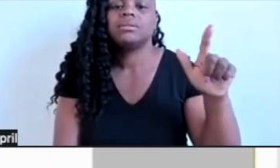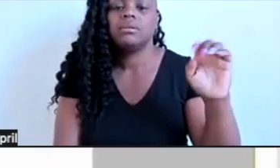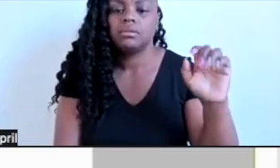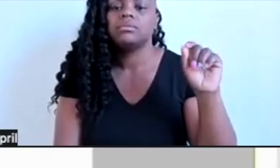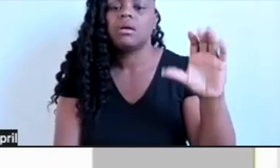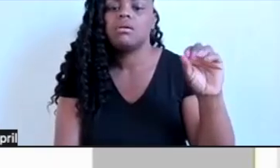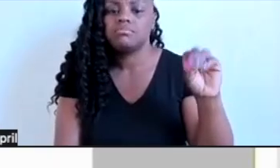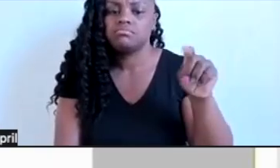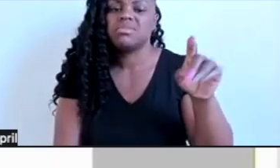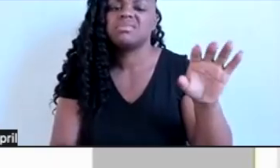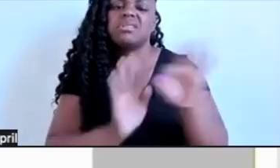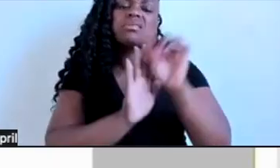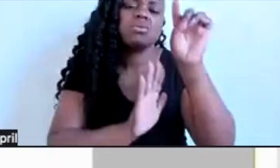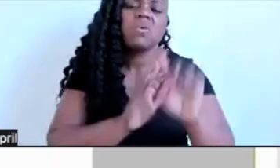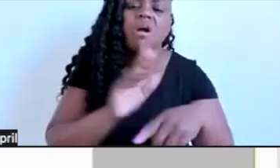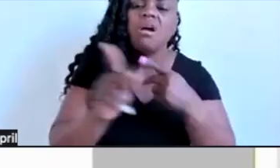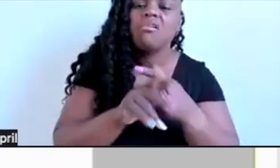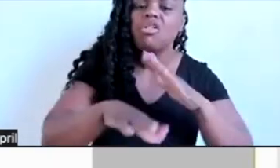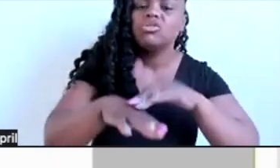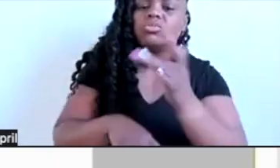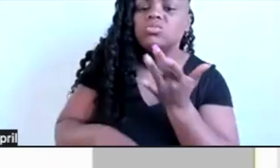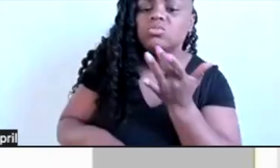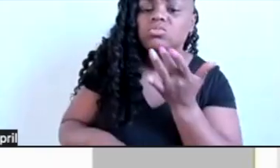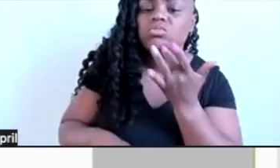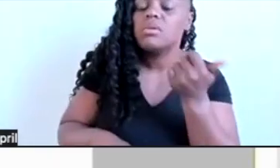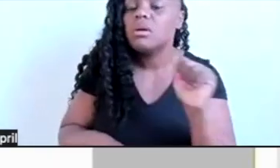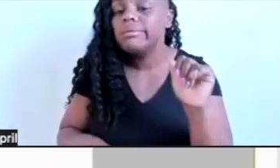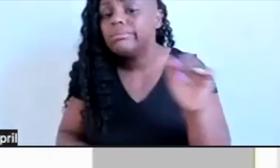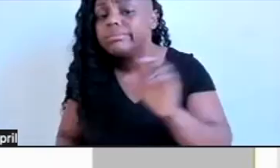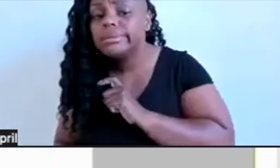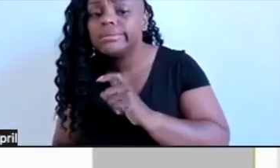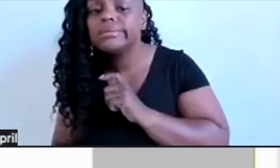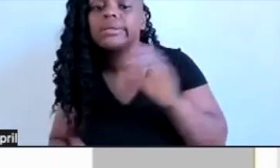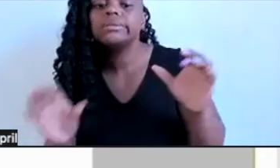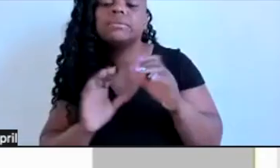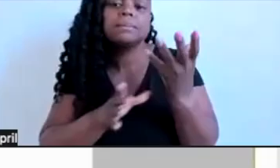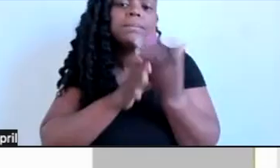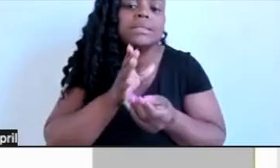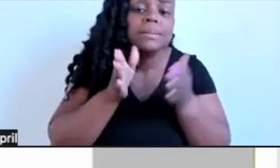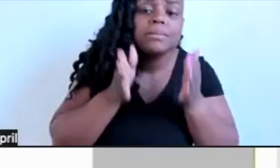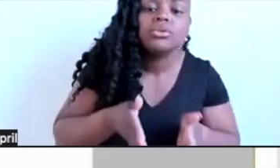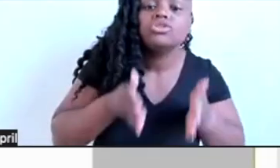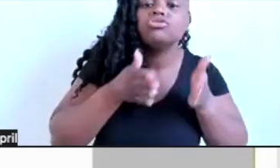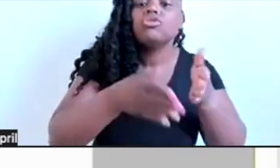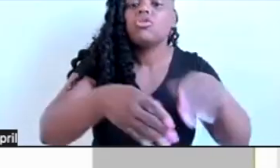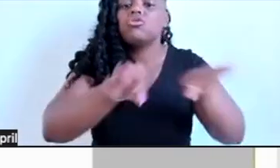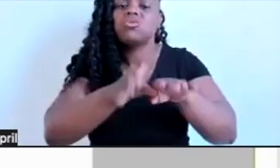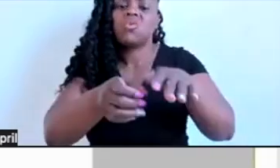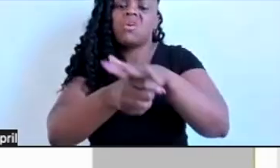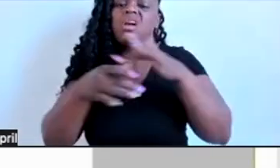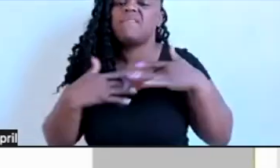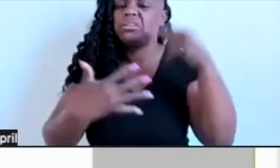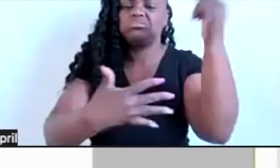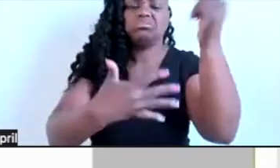and local events. Alerts and warning messages are only sent out in English. If you can't read